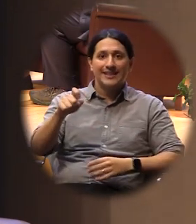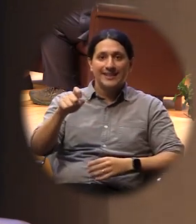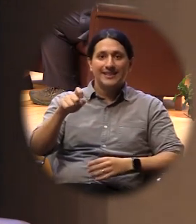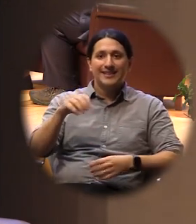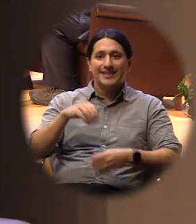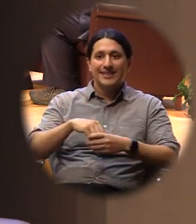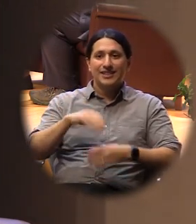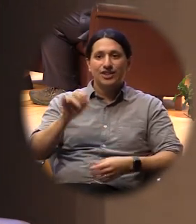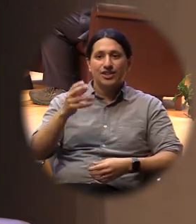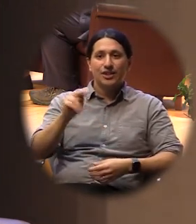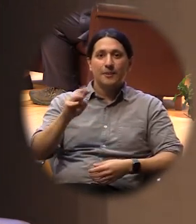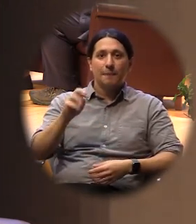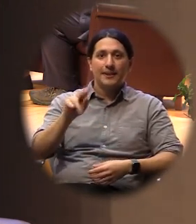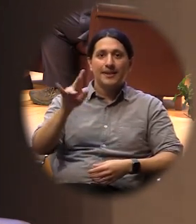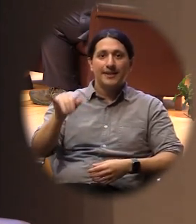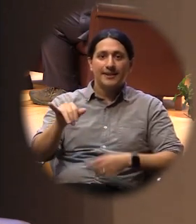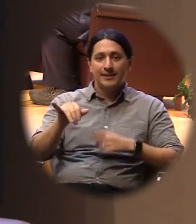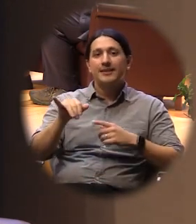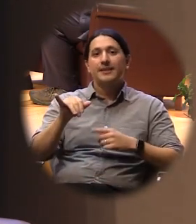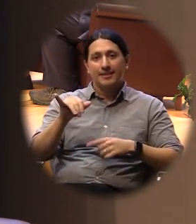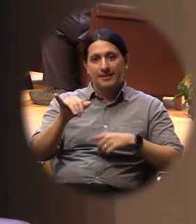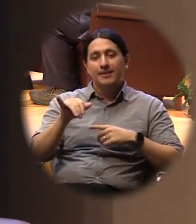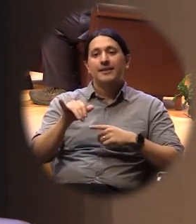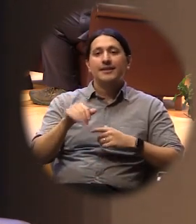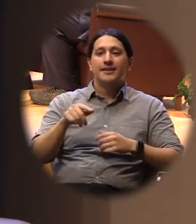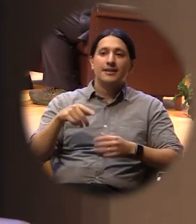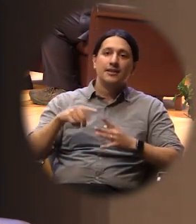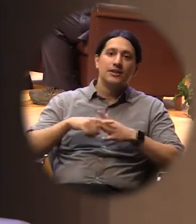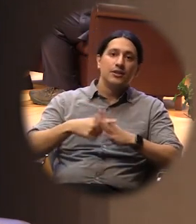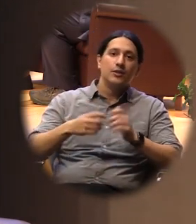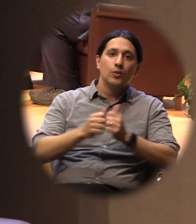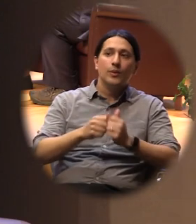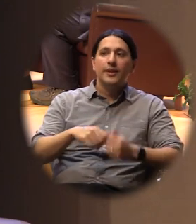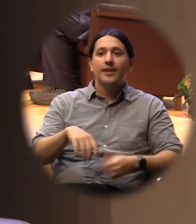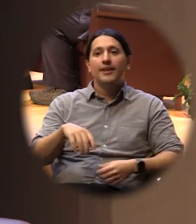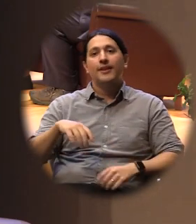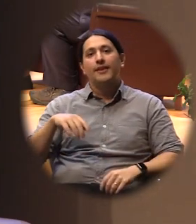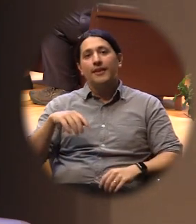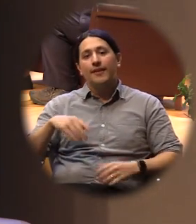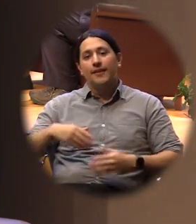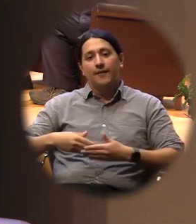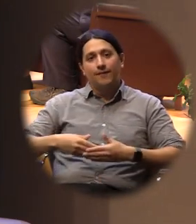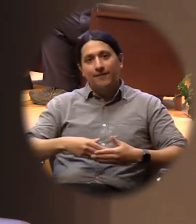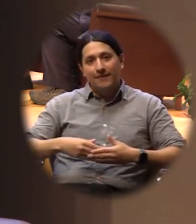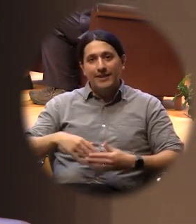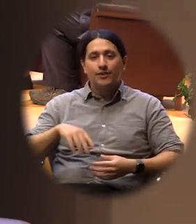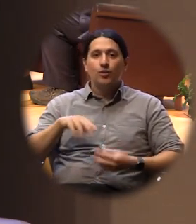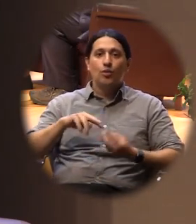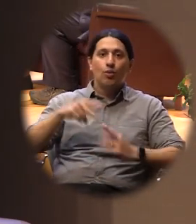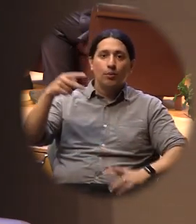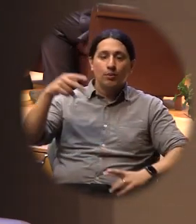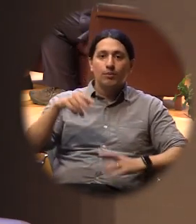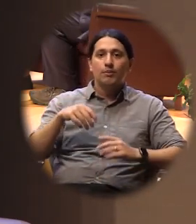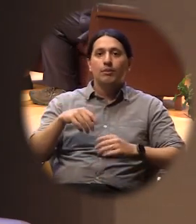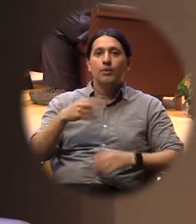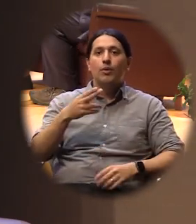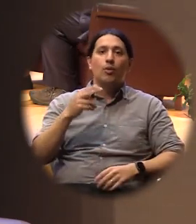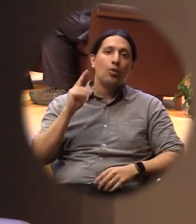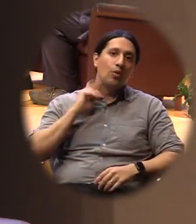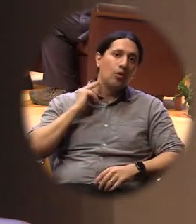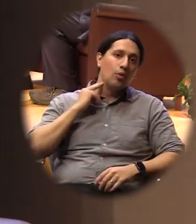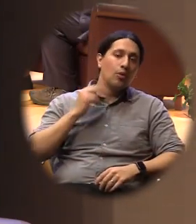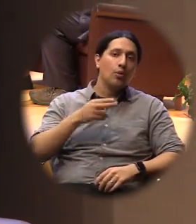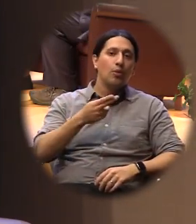So, and he'd start with chromosomes and fetal hormones and hormones at birth and input